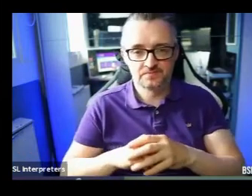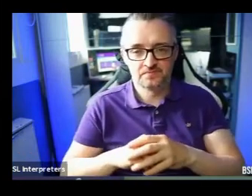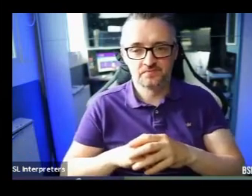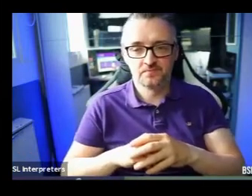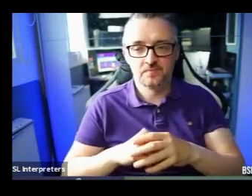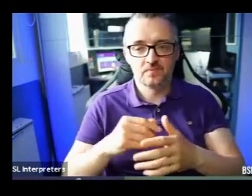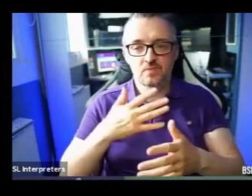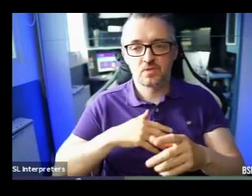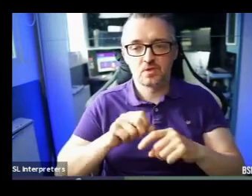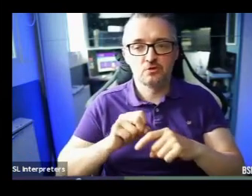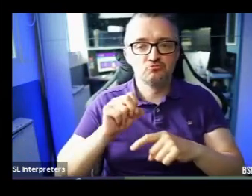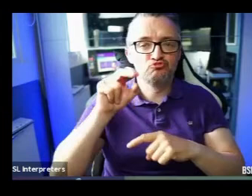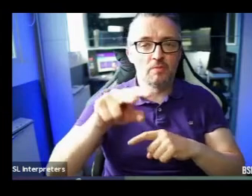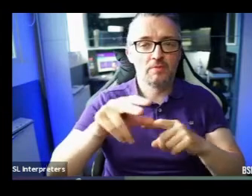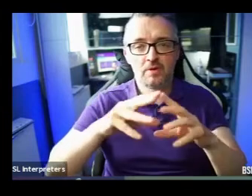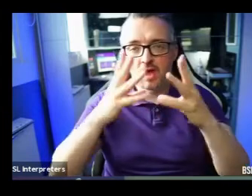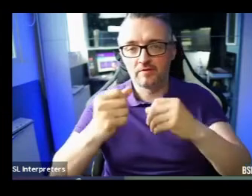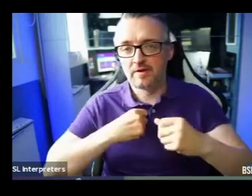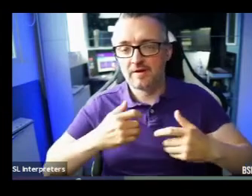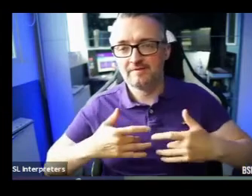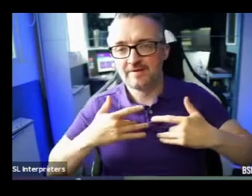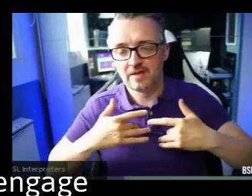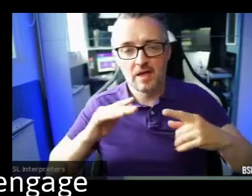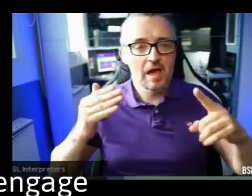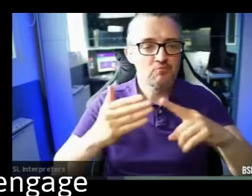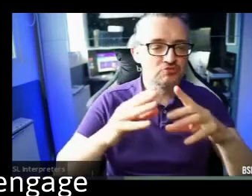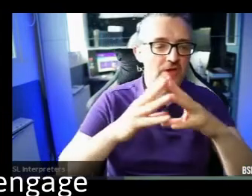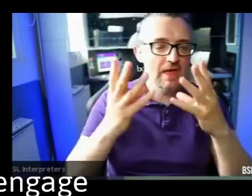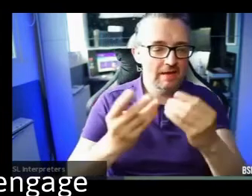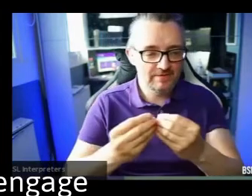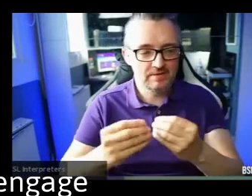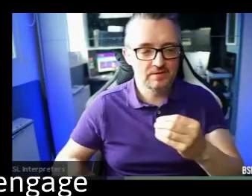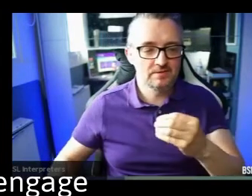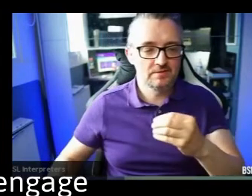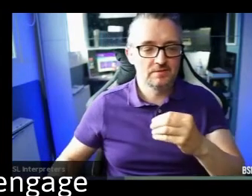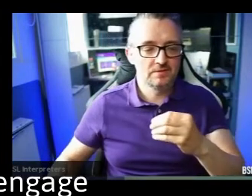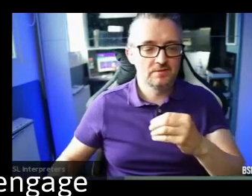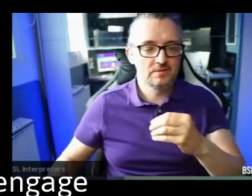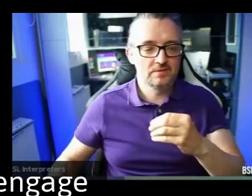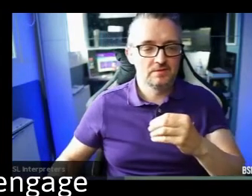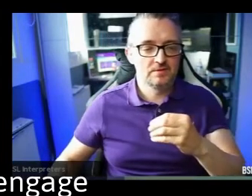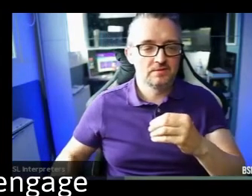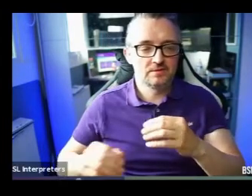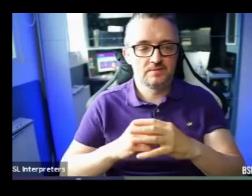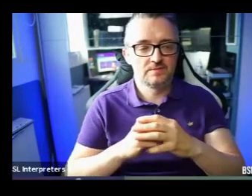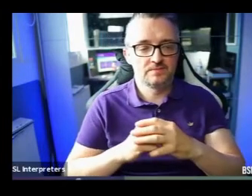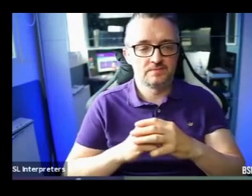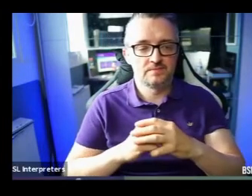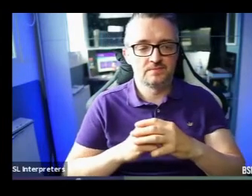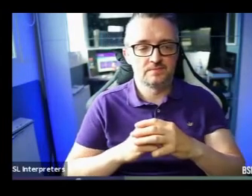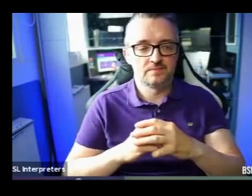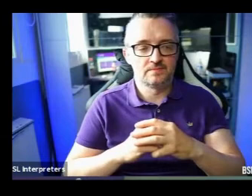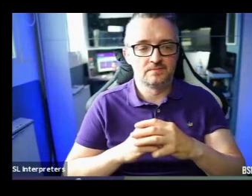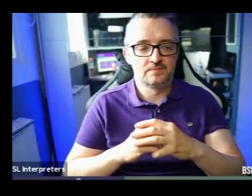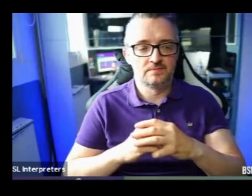Okay, so we want to jump, all of our thinking, all of our approach about how we engage with people in terms of dementia, and take it forward